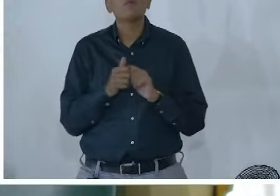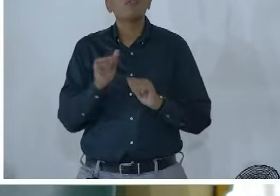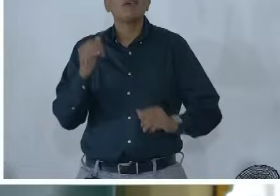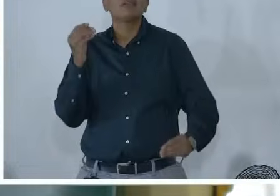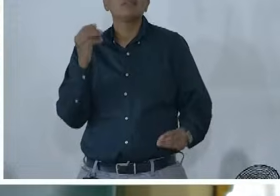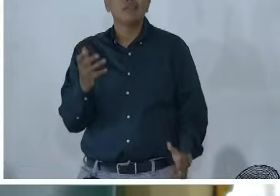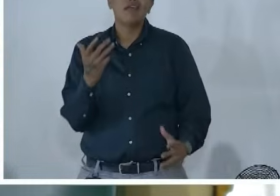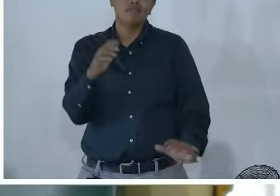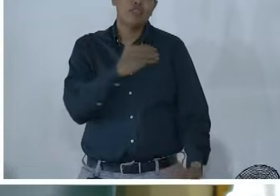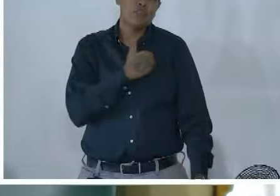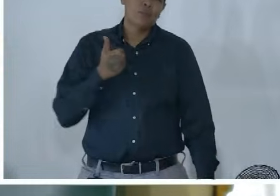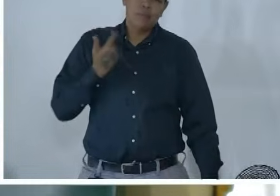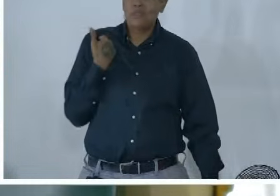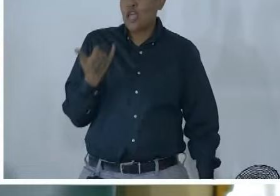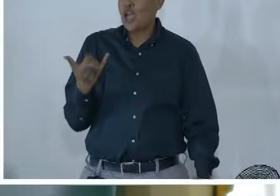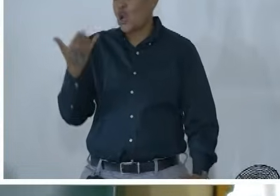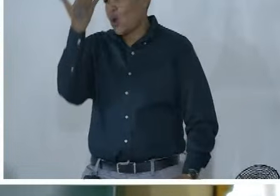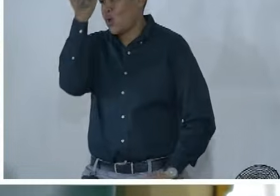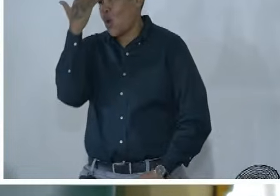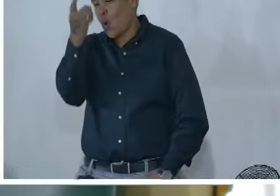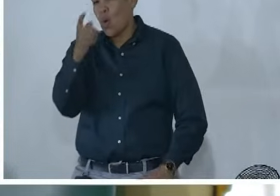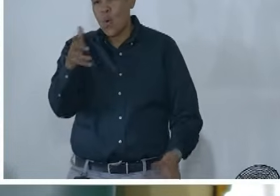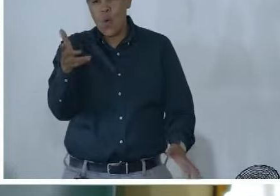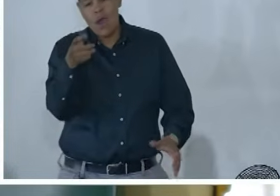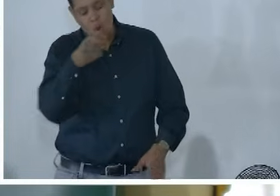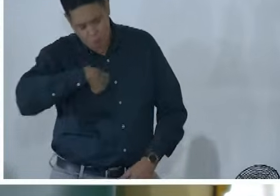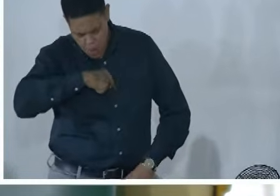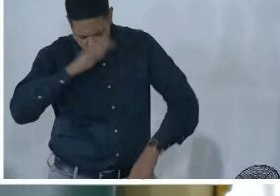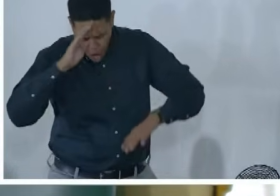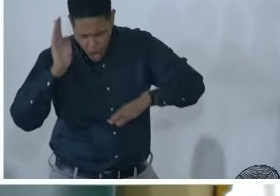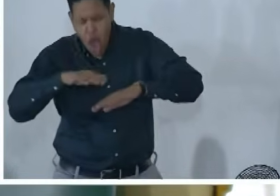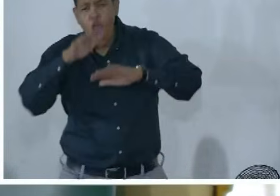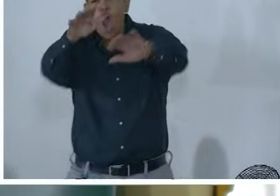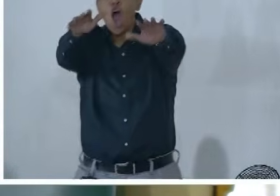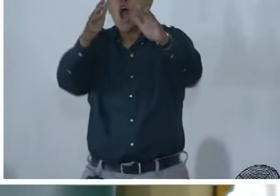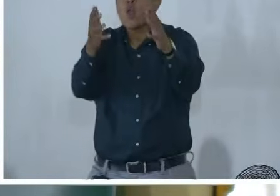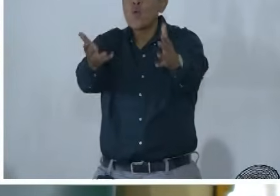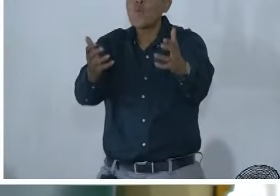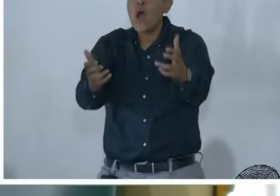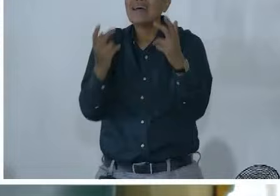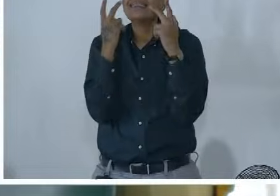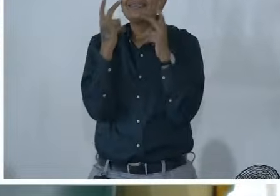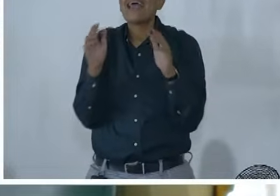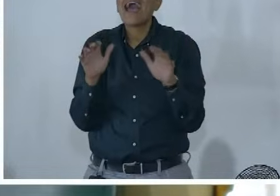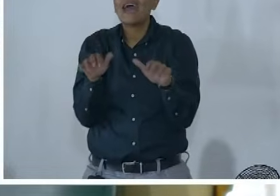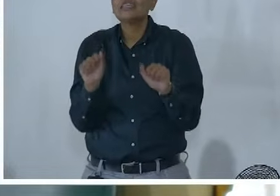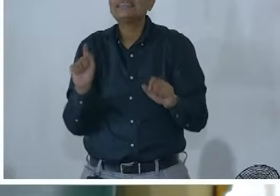said, members, I know that we all want to see the action.